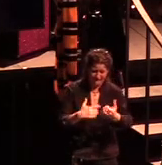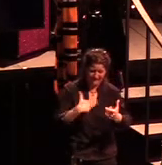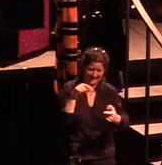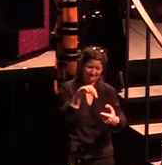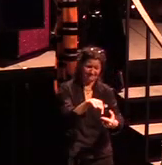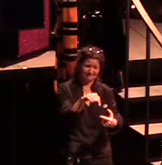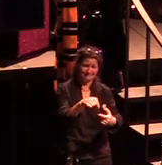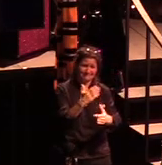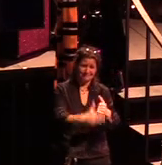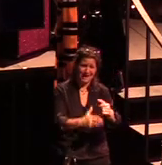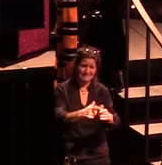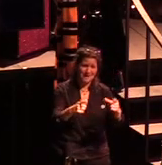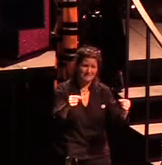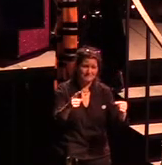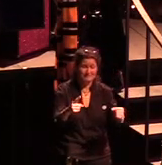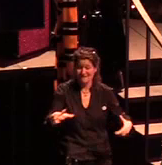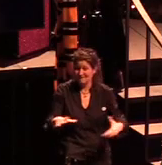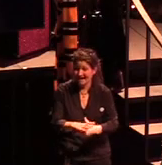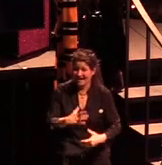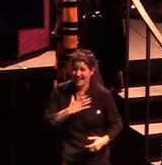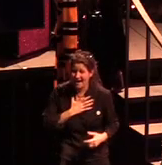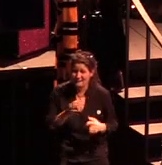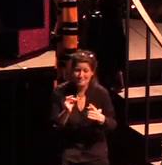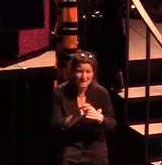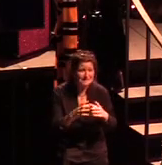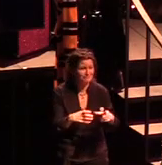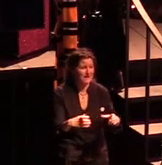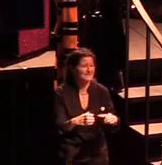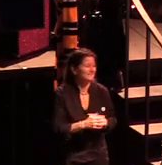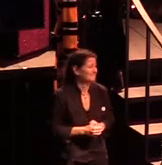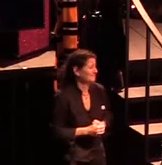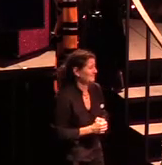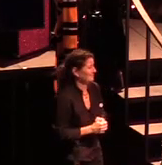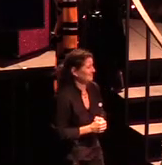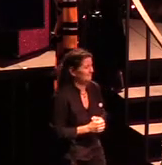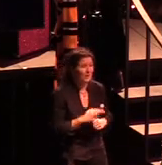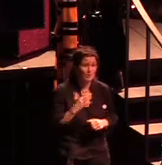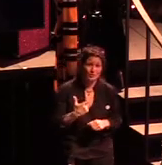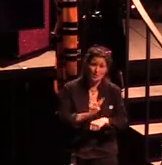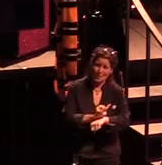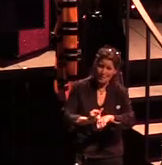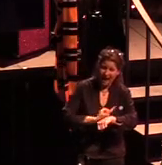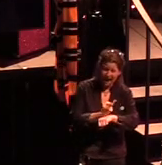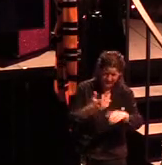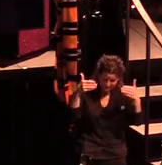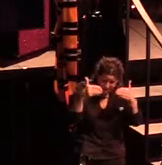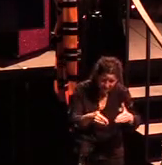bread love pizza bread I'm gonna just do an hour on pita bread